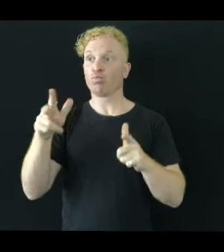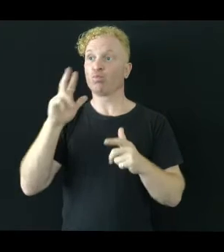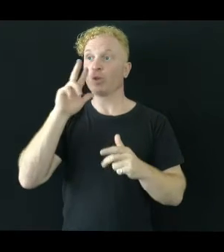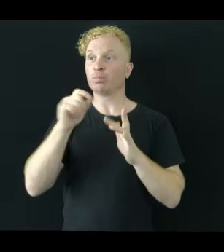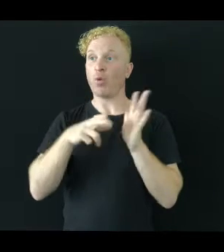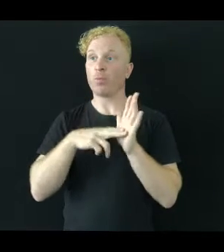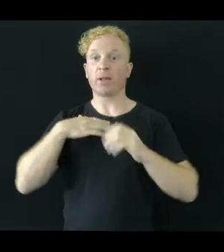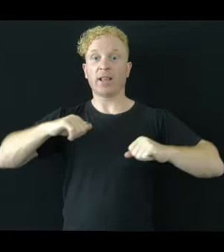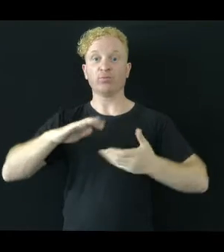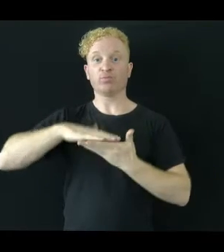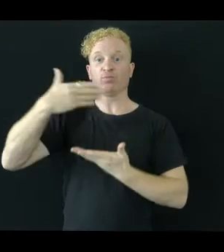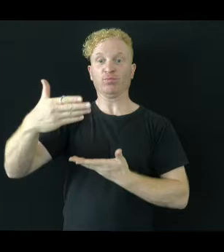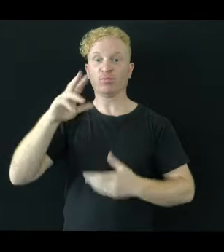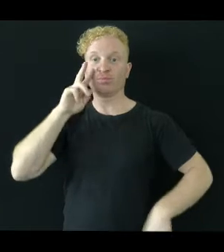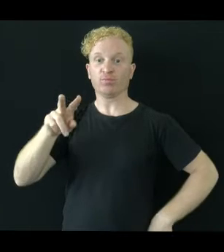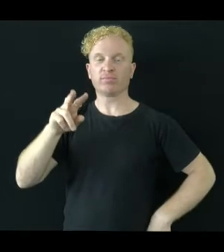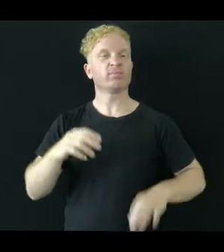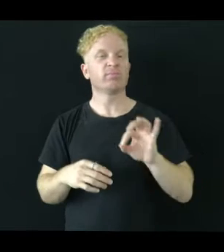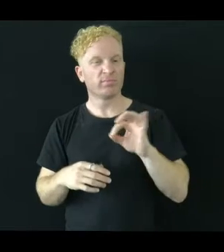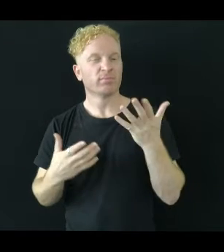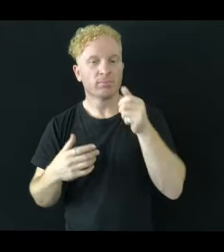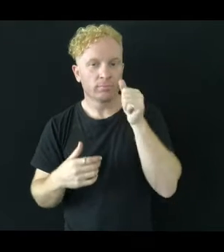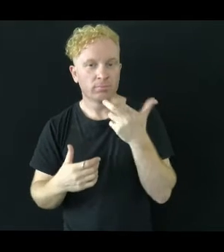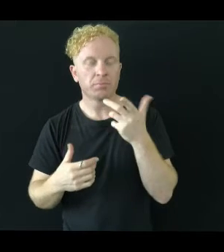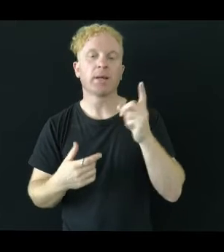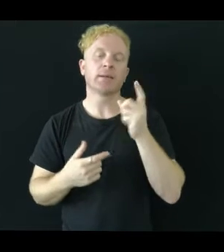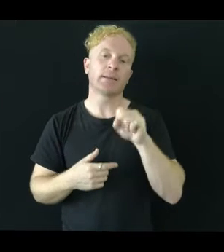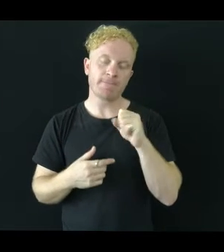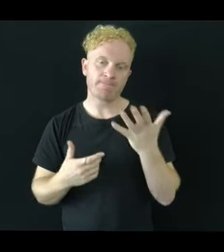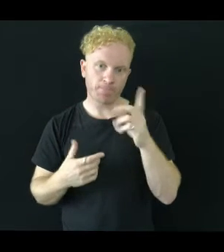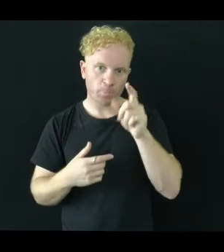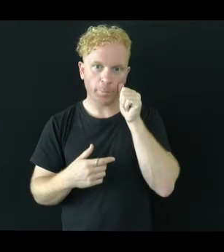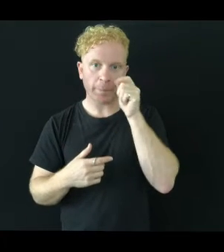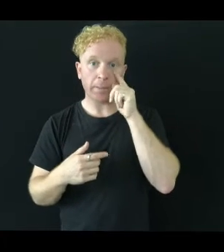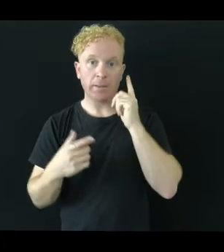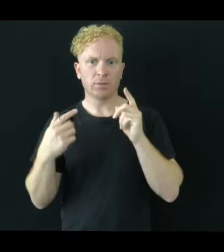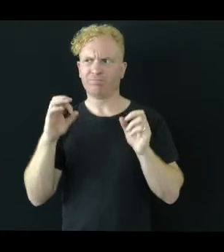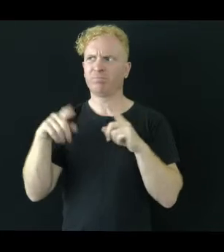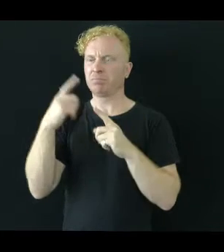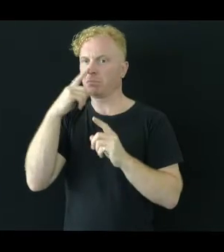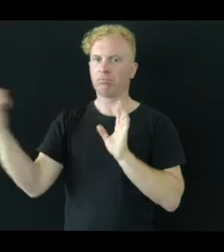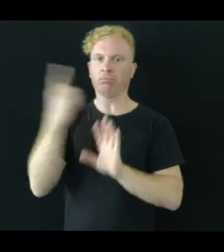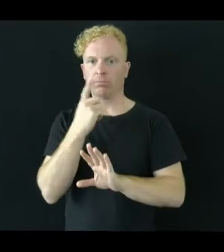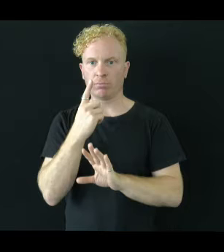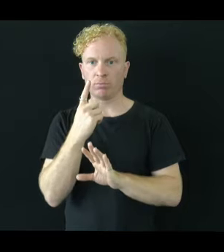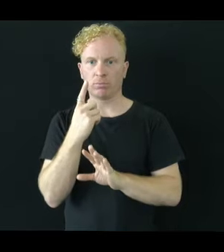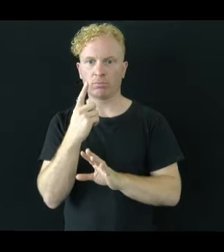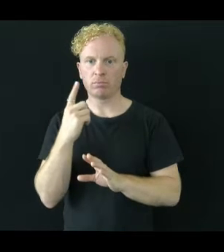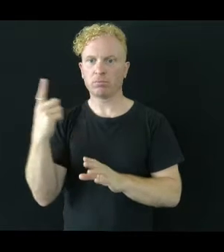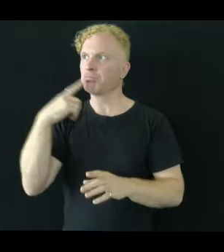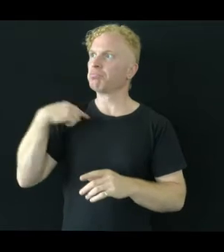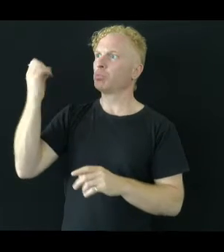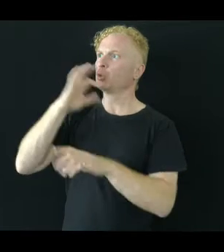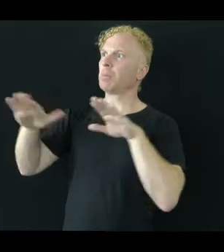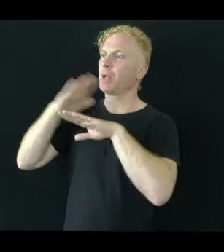watch porn in the lounge room in front of them. Okay. But I don't expect them to come into my room and